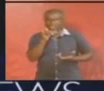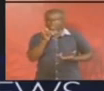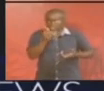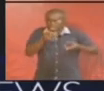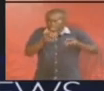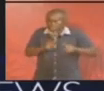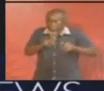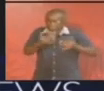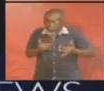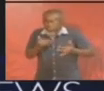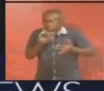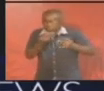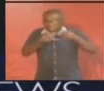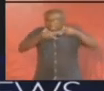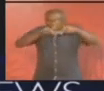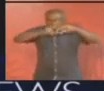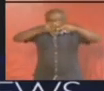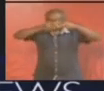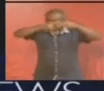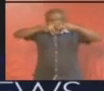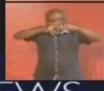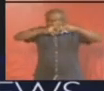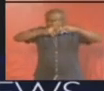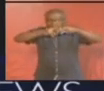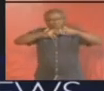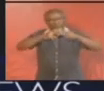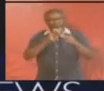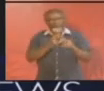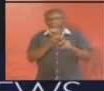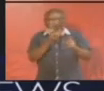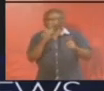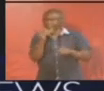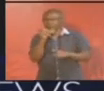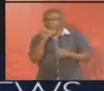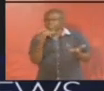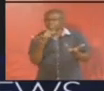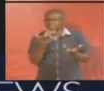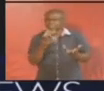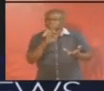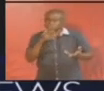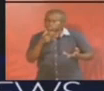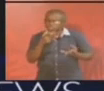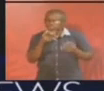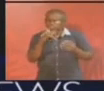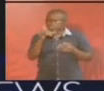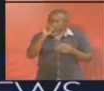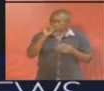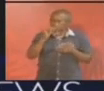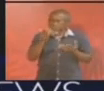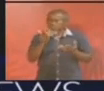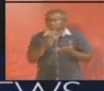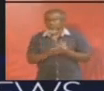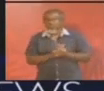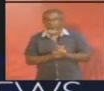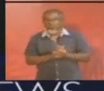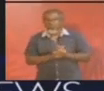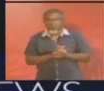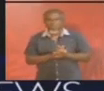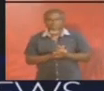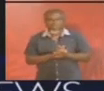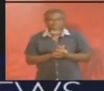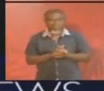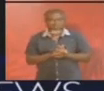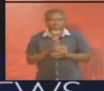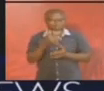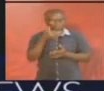or in other words, where is this upsurge coming from? My second question, yesterday at the press conference of the PHA, they said